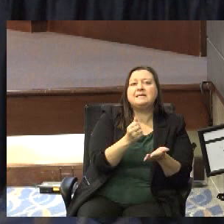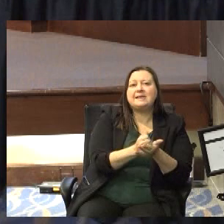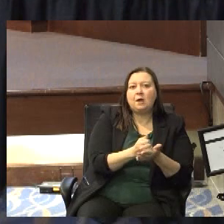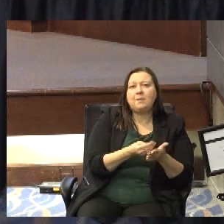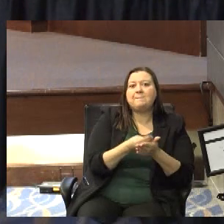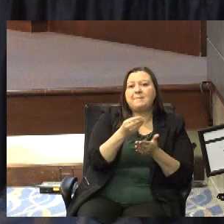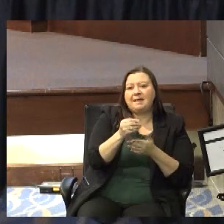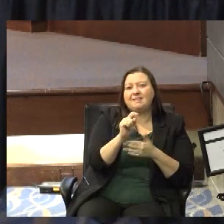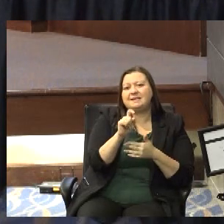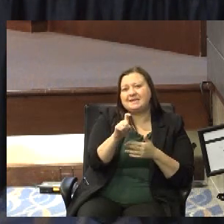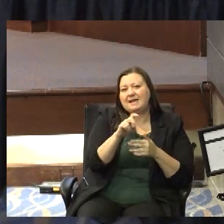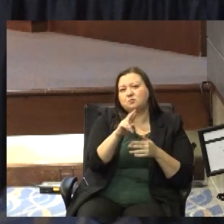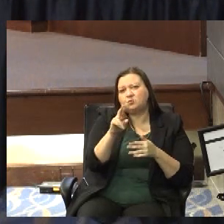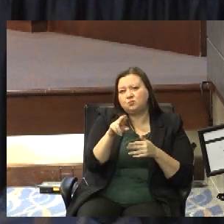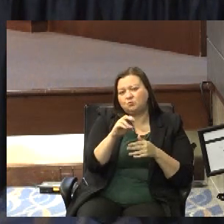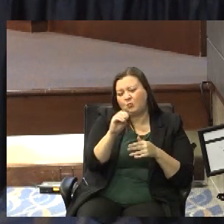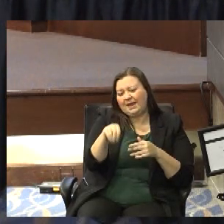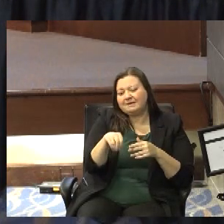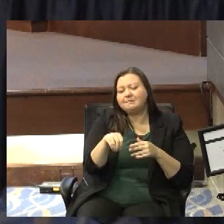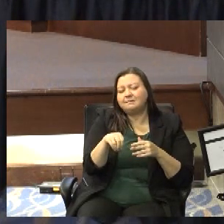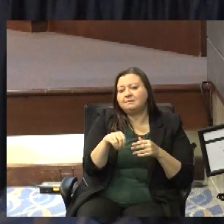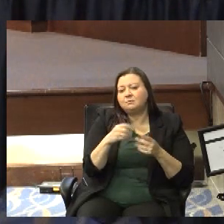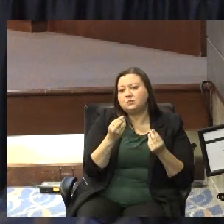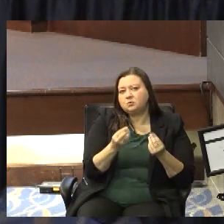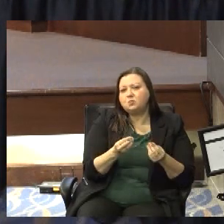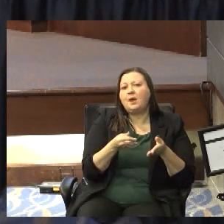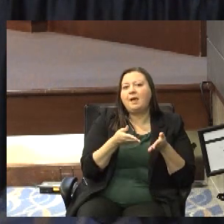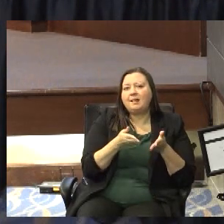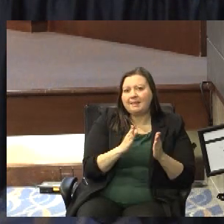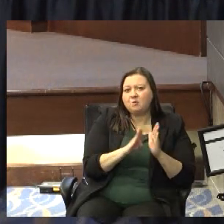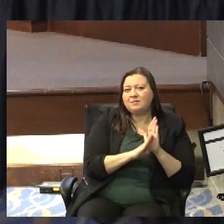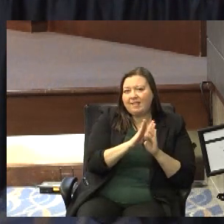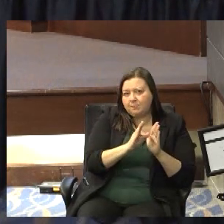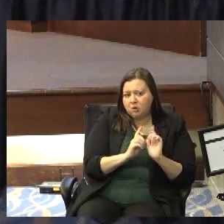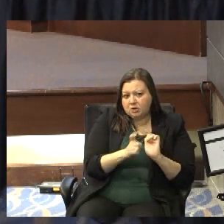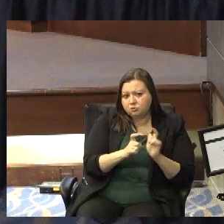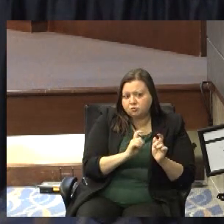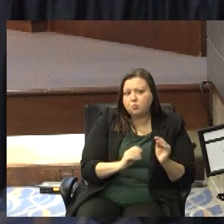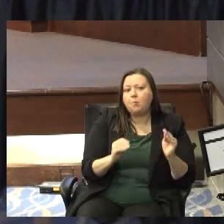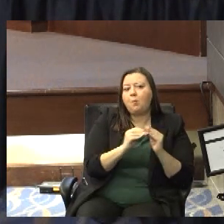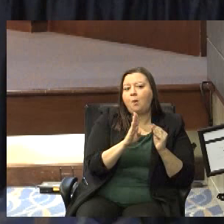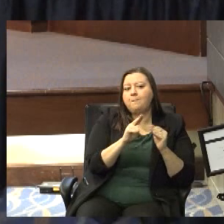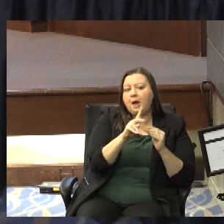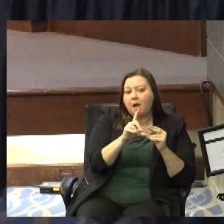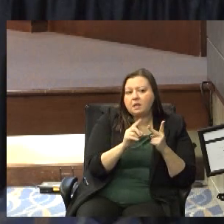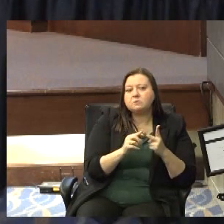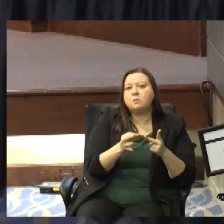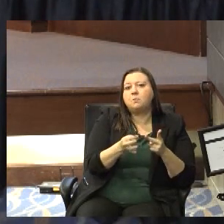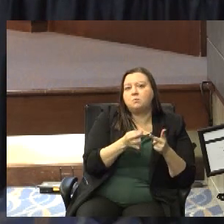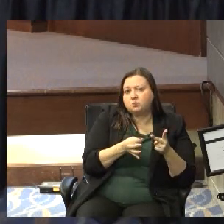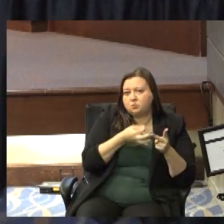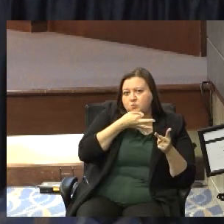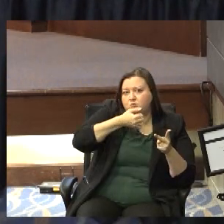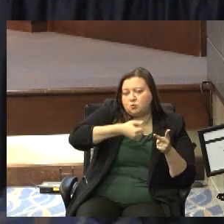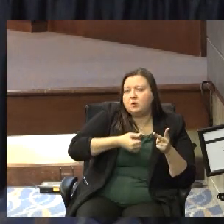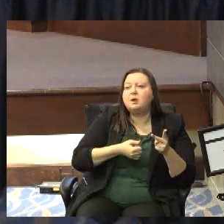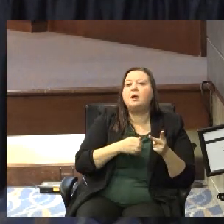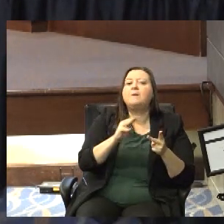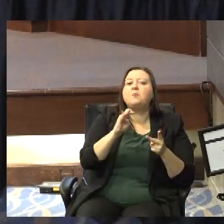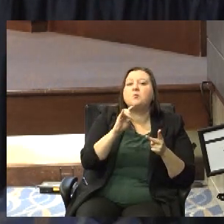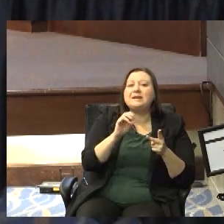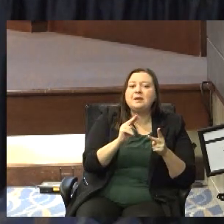tax rate, essentially is what it does. It allowed the developer to issue more and sooner. Viridian is probably going to be built